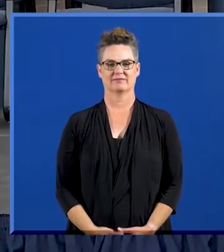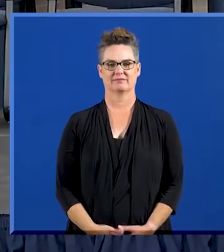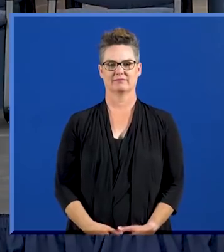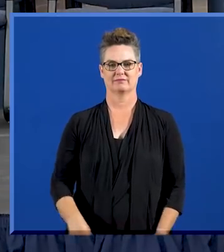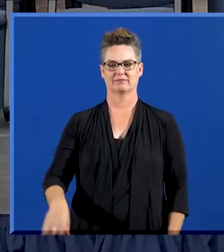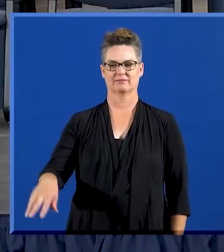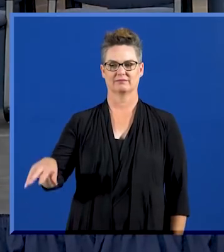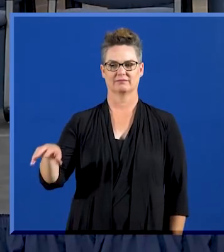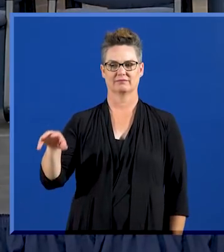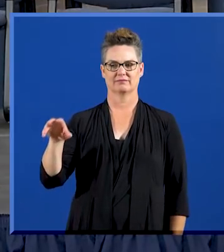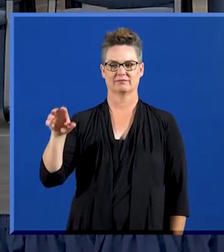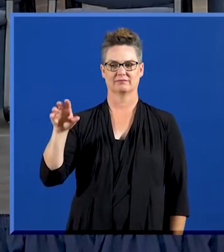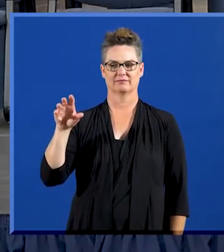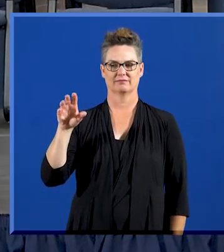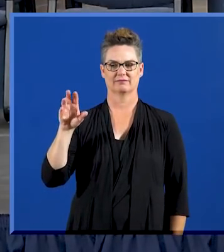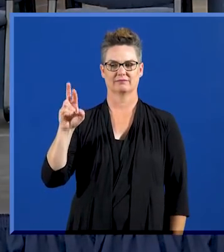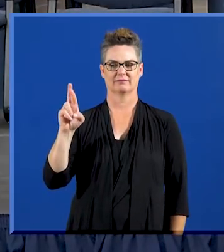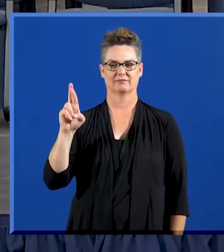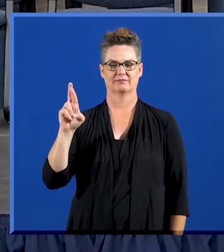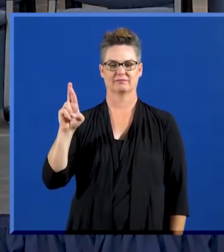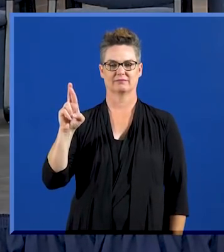Ravika Brar.